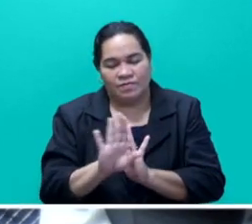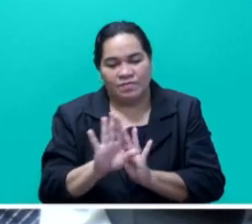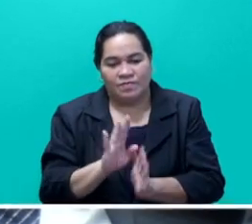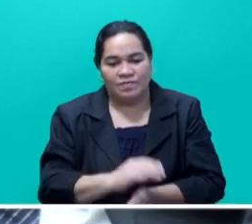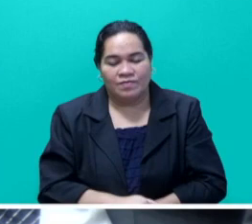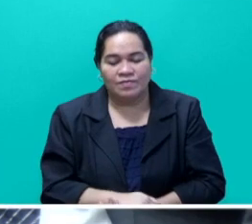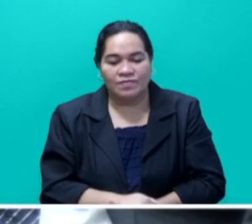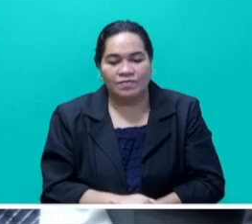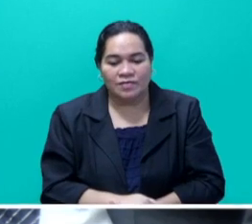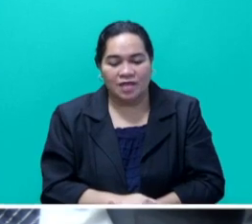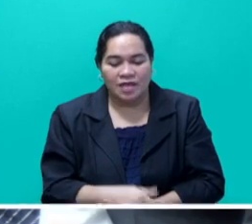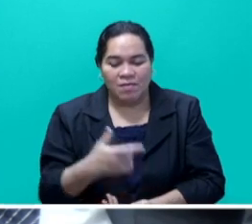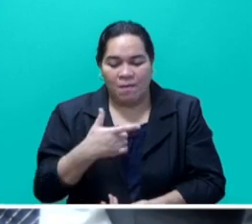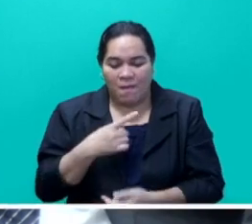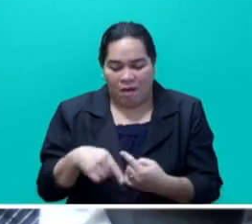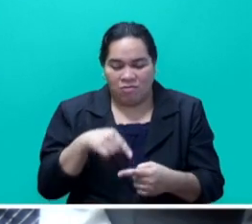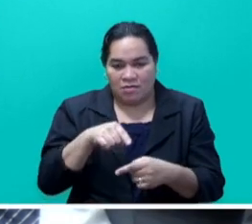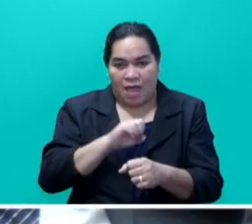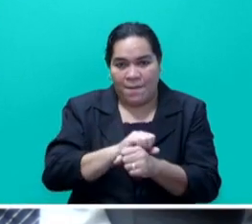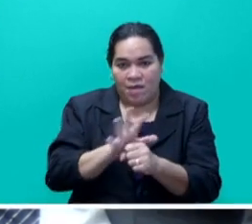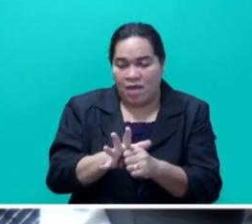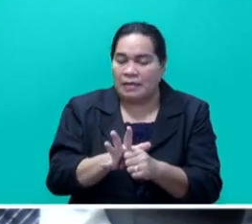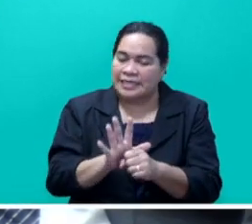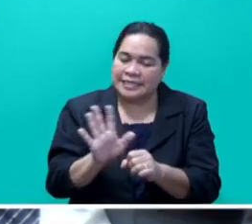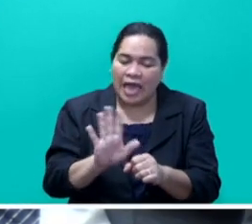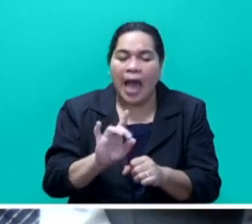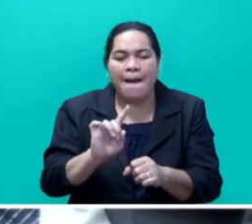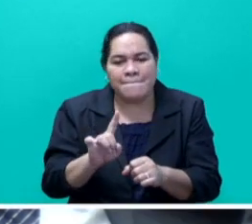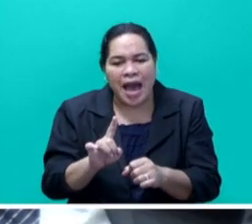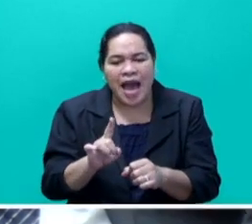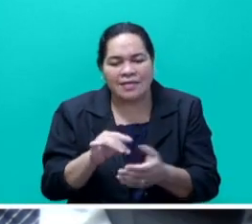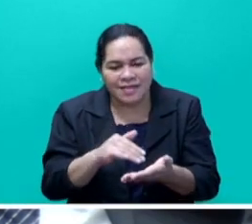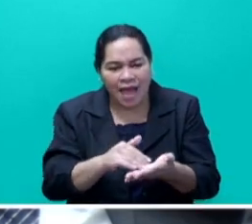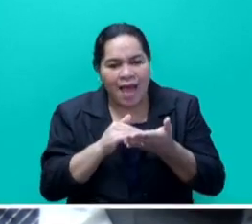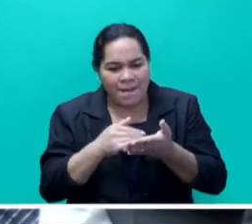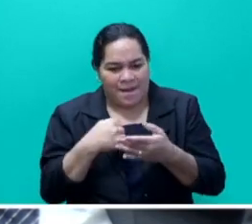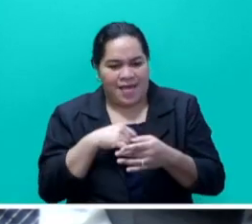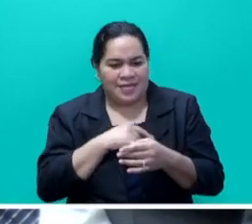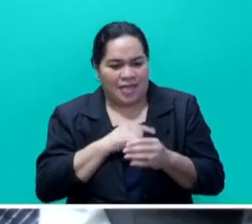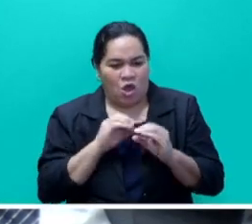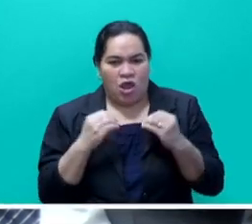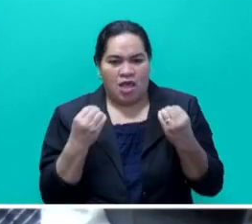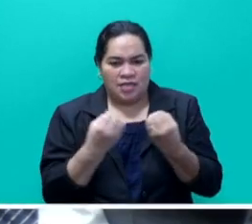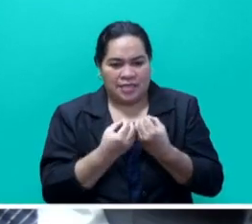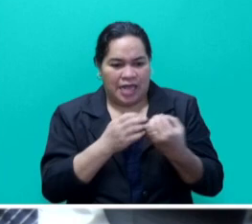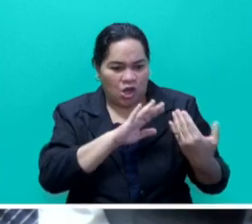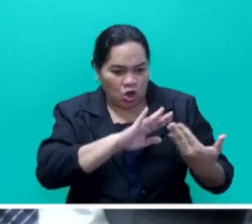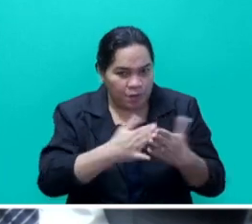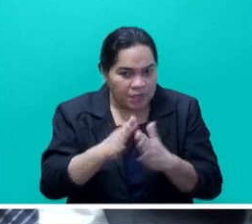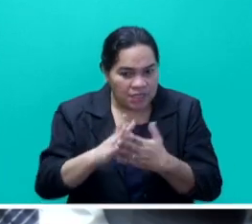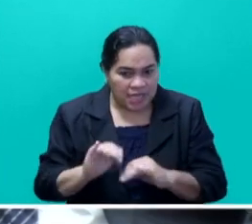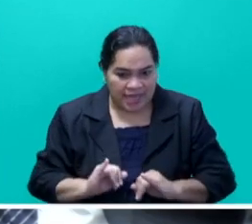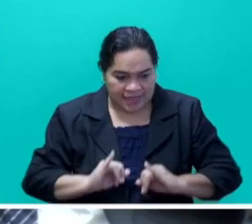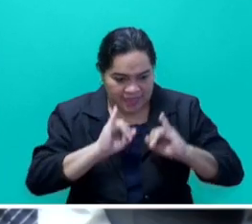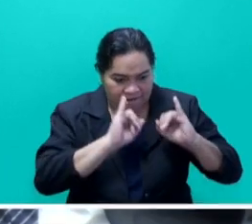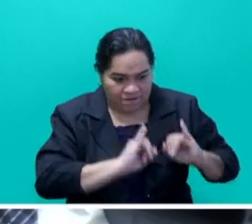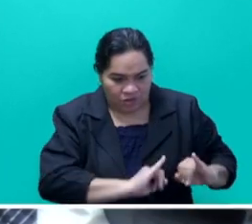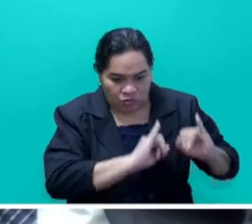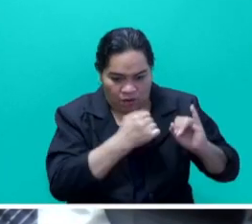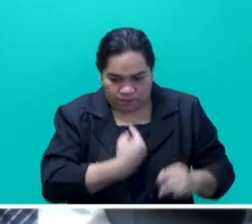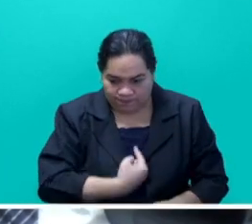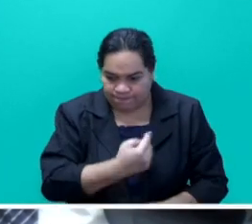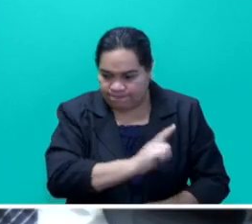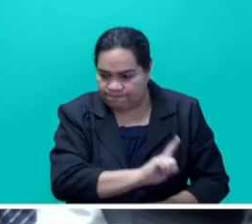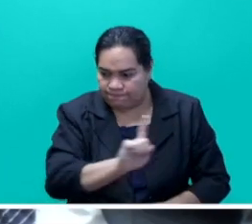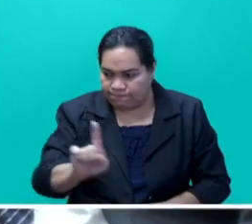that this pandemic brought about, but I think it gives us, as an organization and as a community, individuals, and of course as a government as